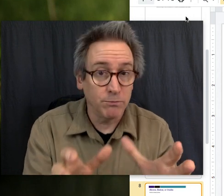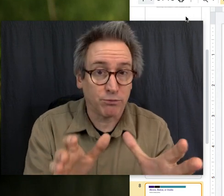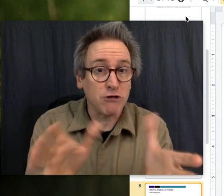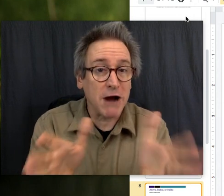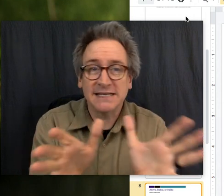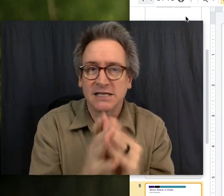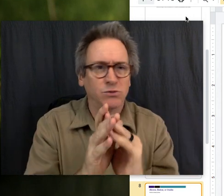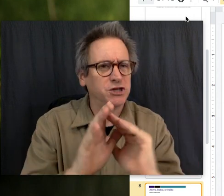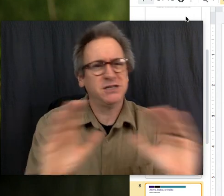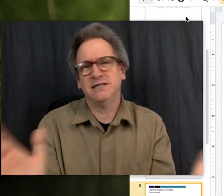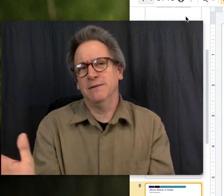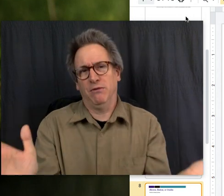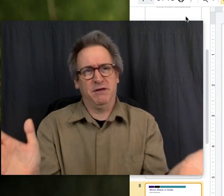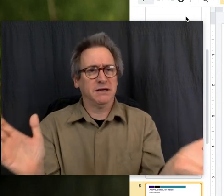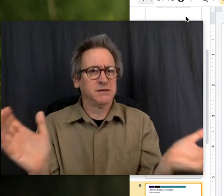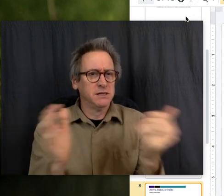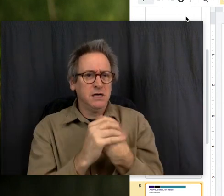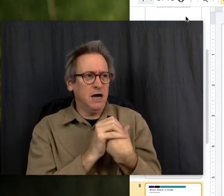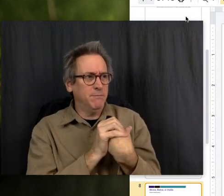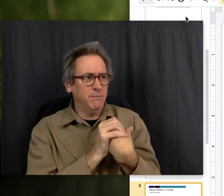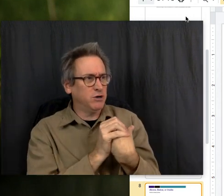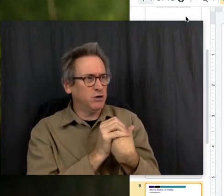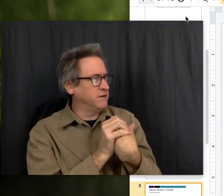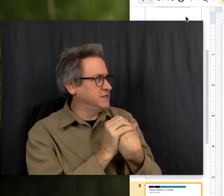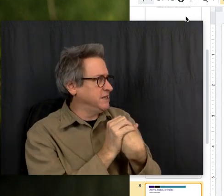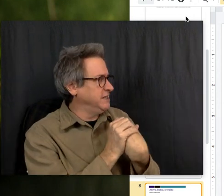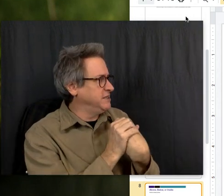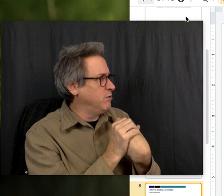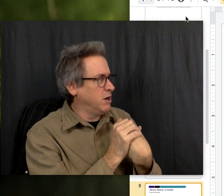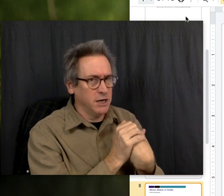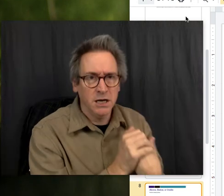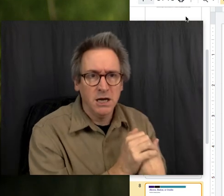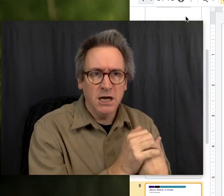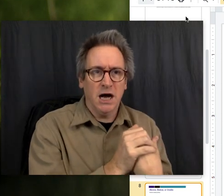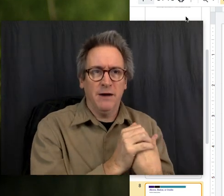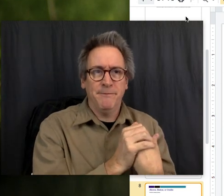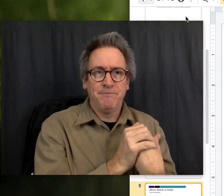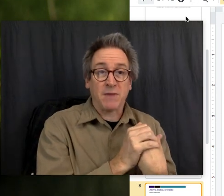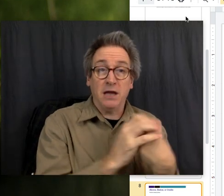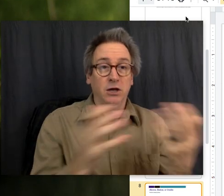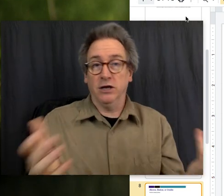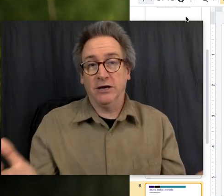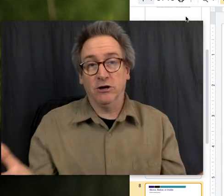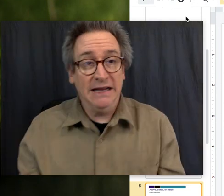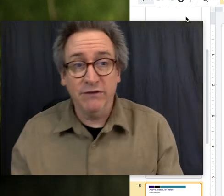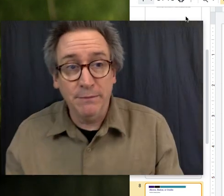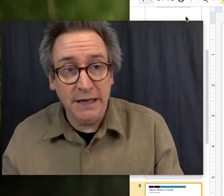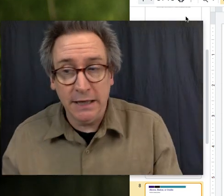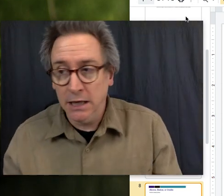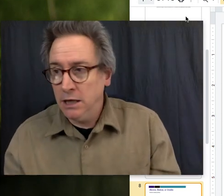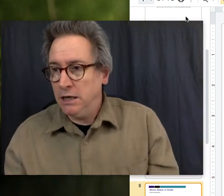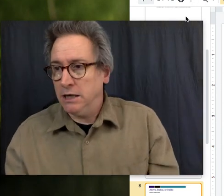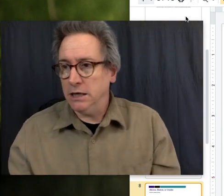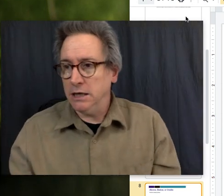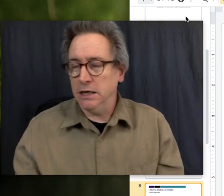So practice this with just simple things. Bookshelves is an easy one. It could even